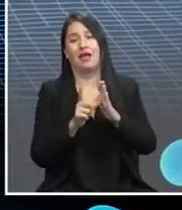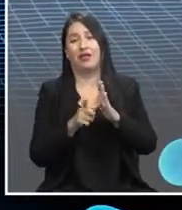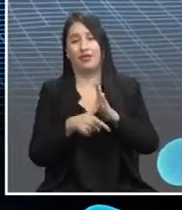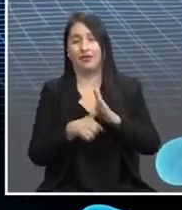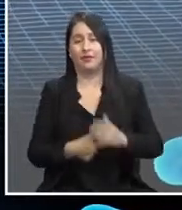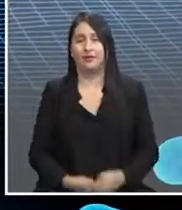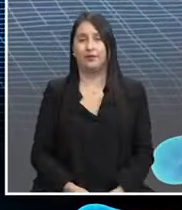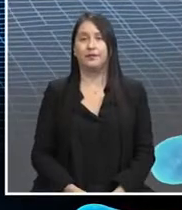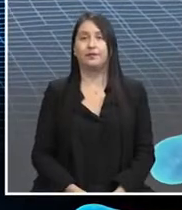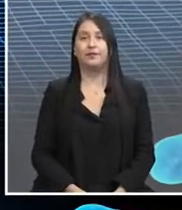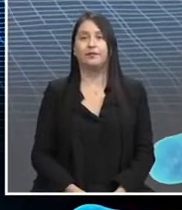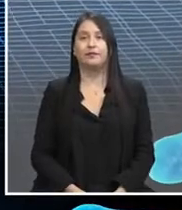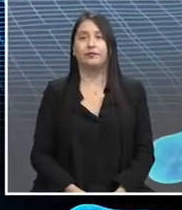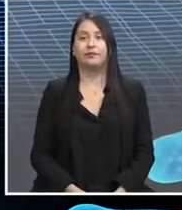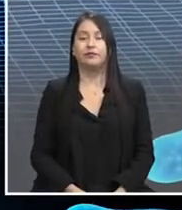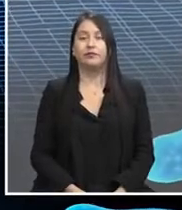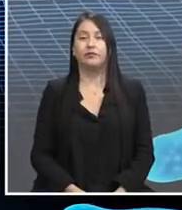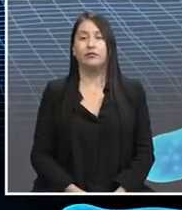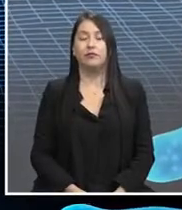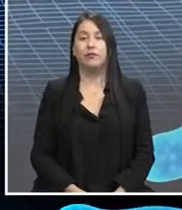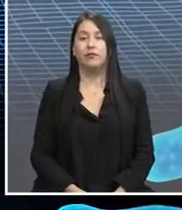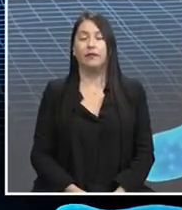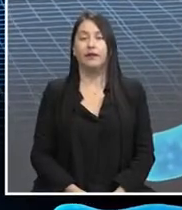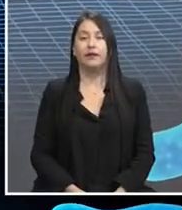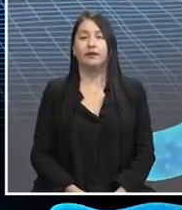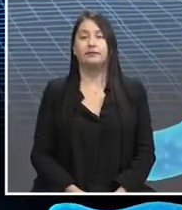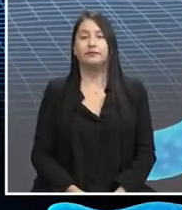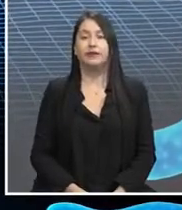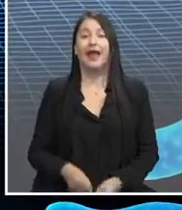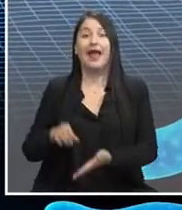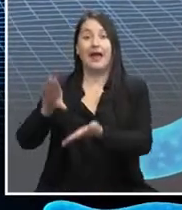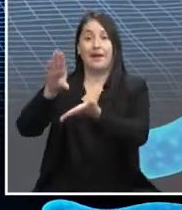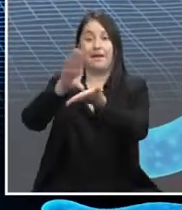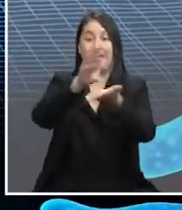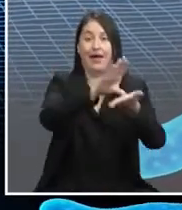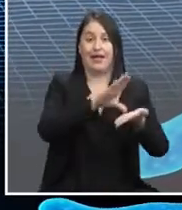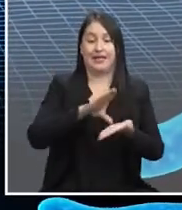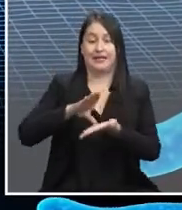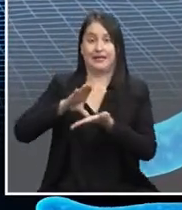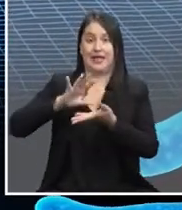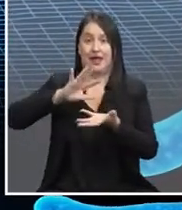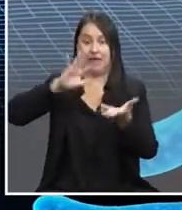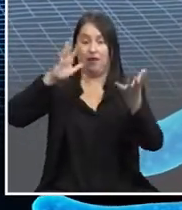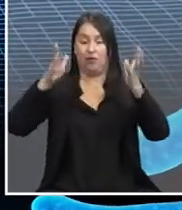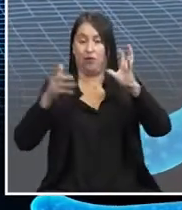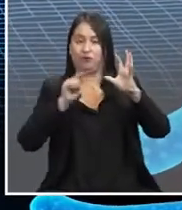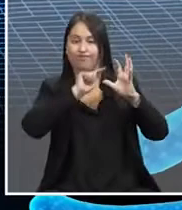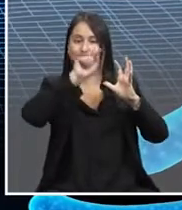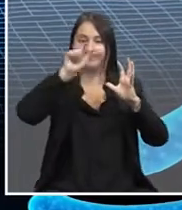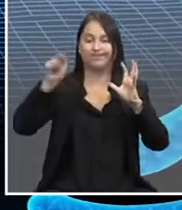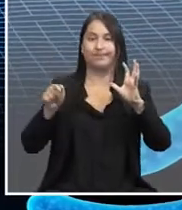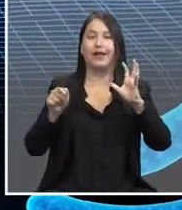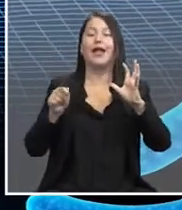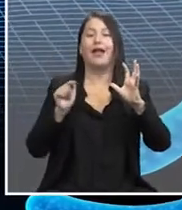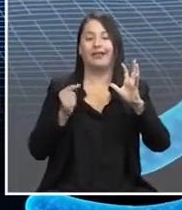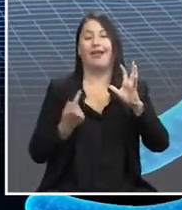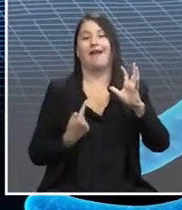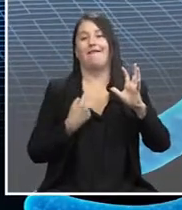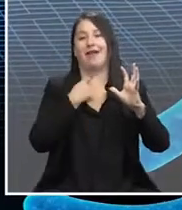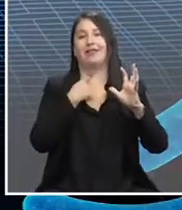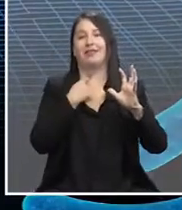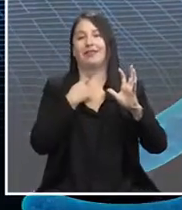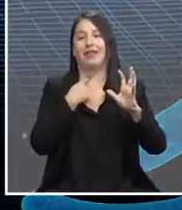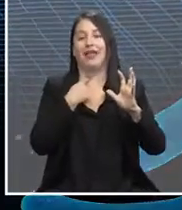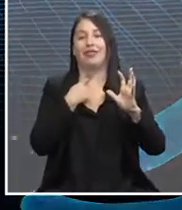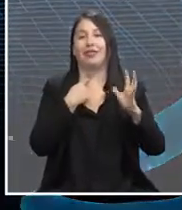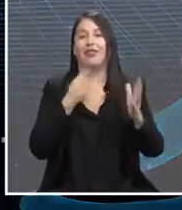Virtually every region of our planet is already being affected by climate change, from the remote polar regions to